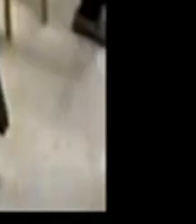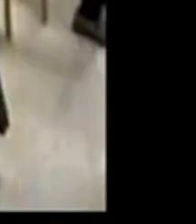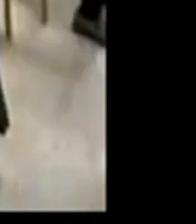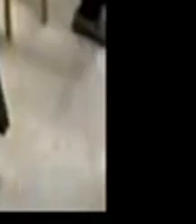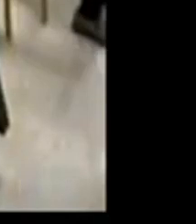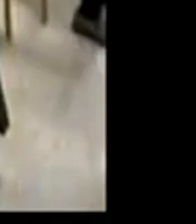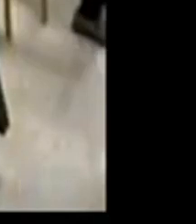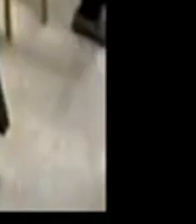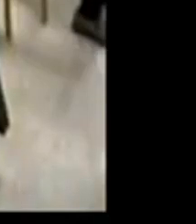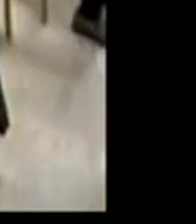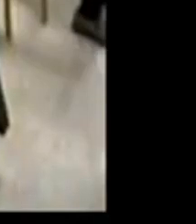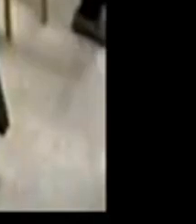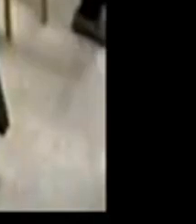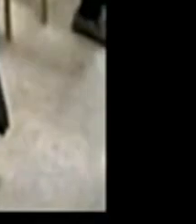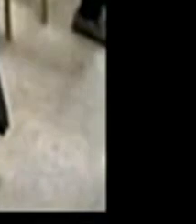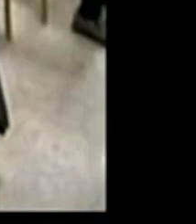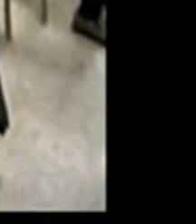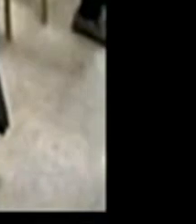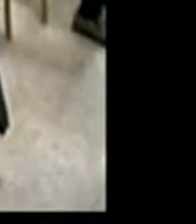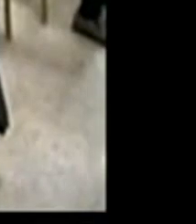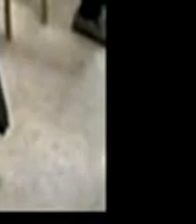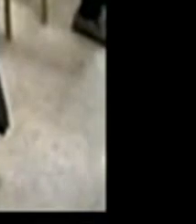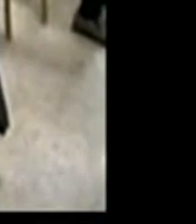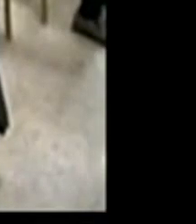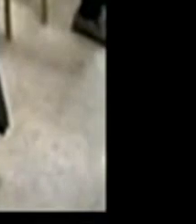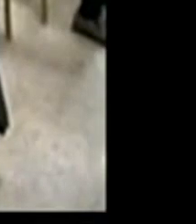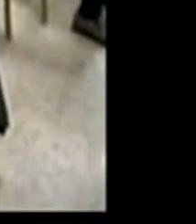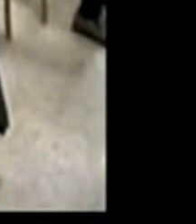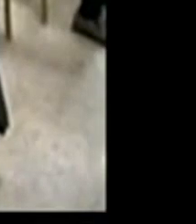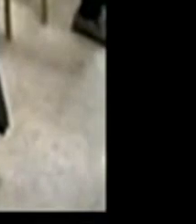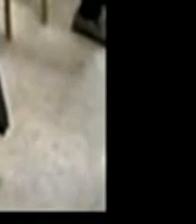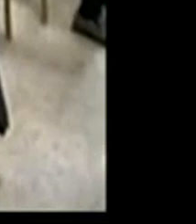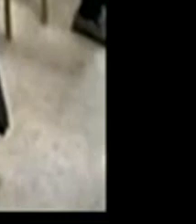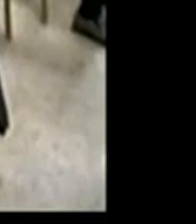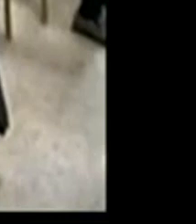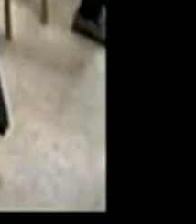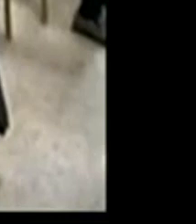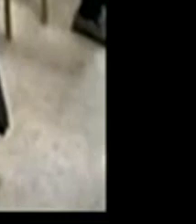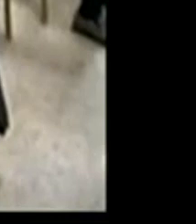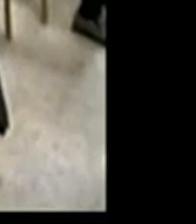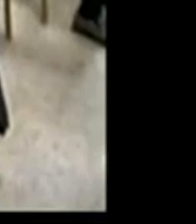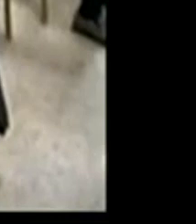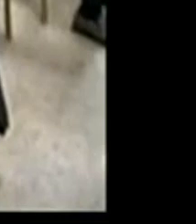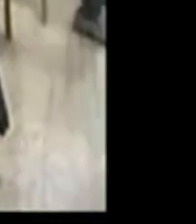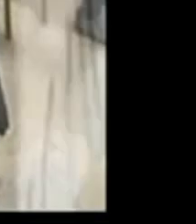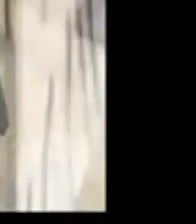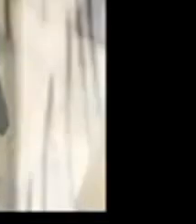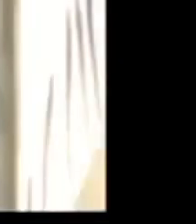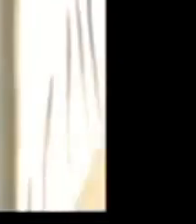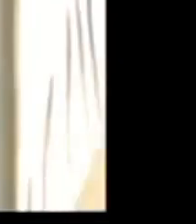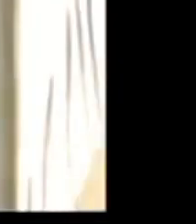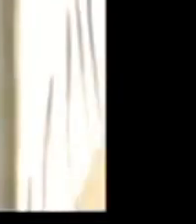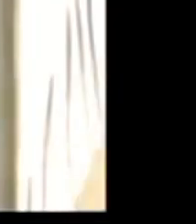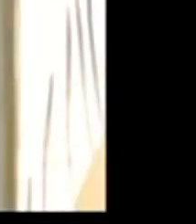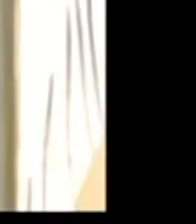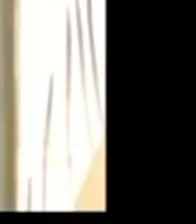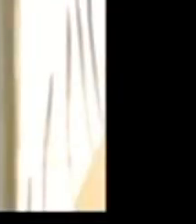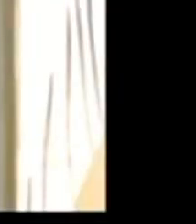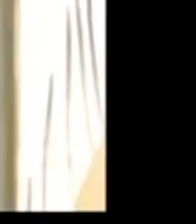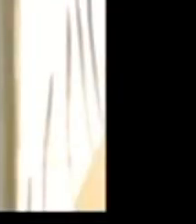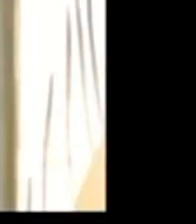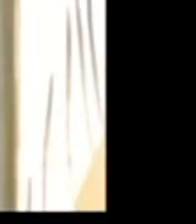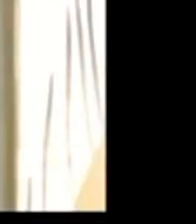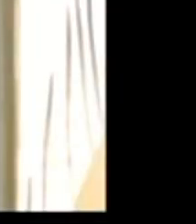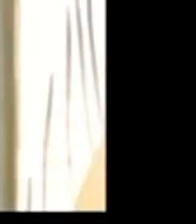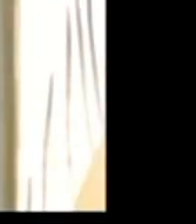opened. Brethren, Sister Mama Usman Audu can now see clearly. Praise the